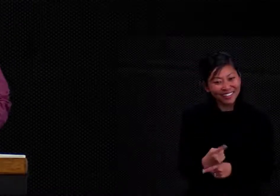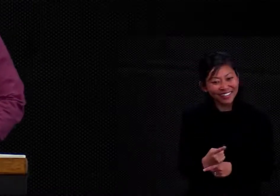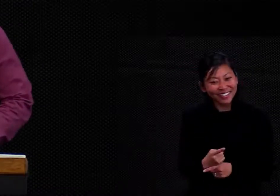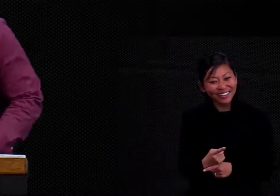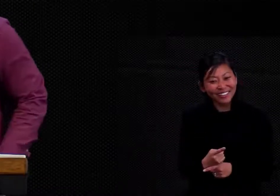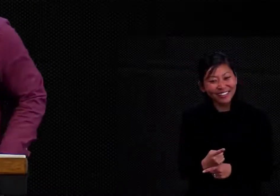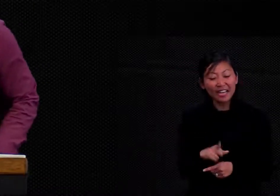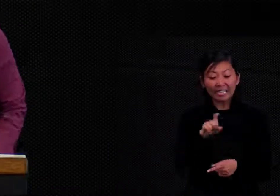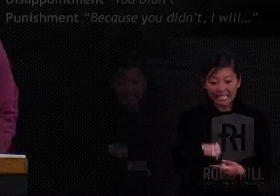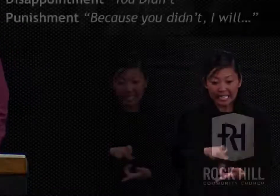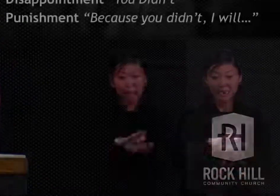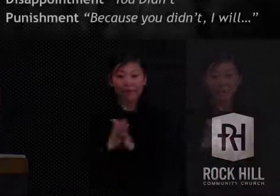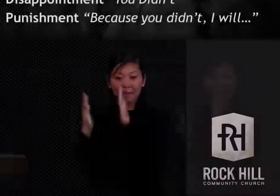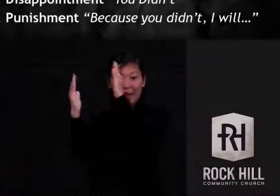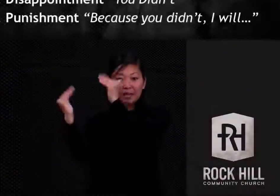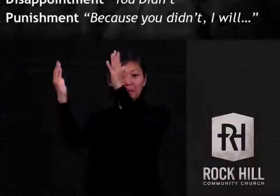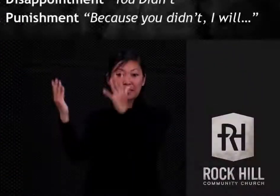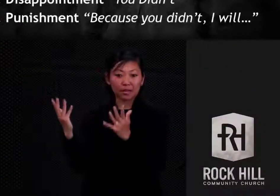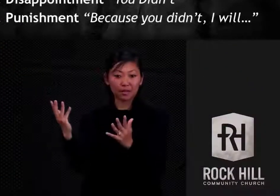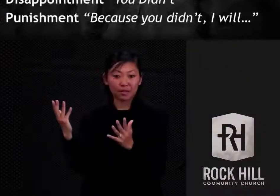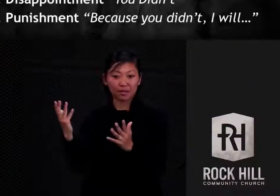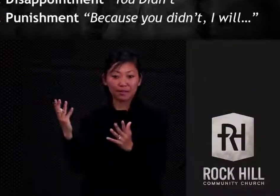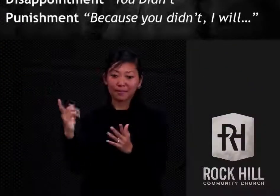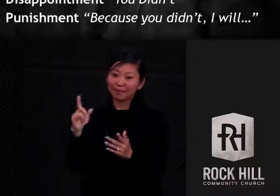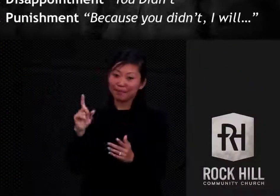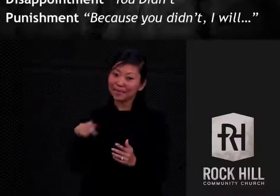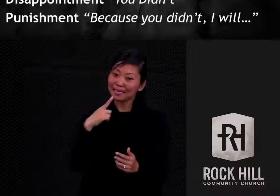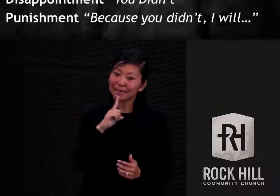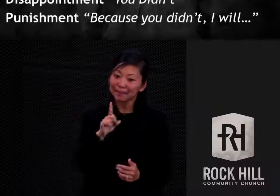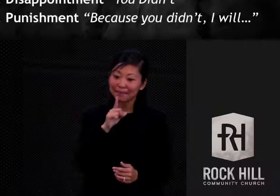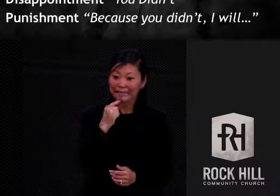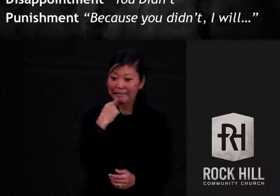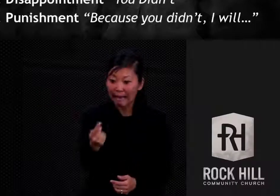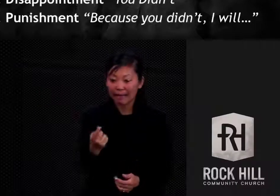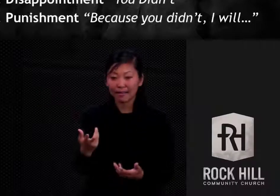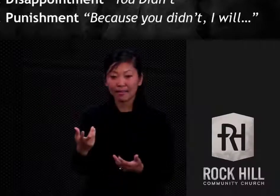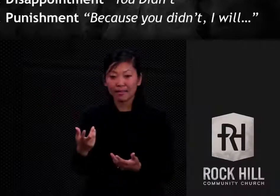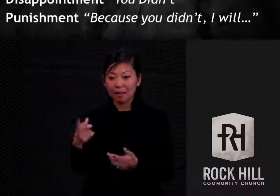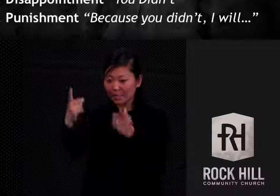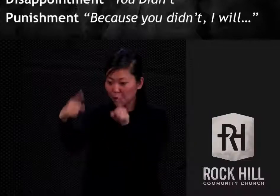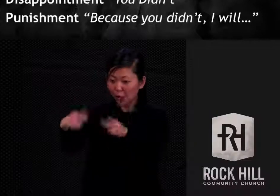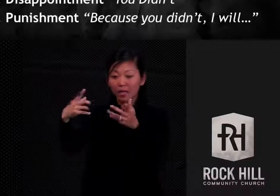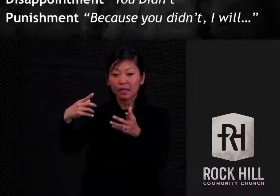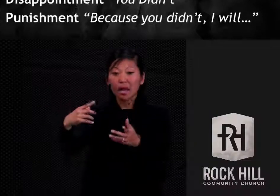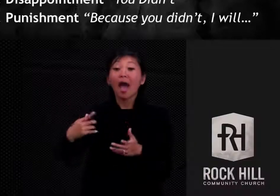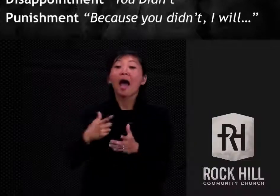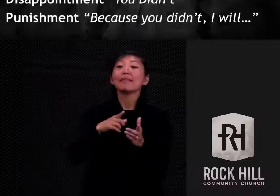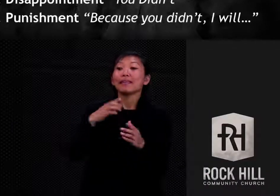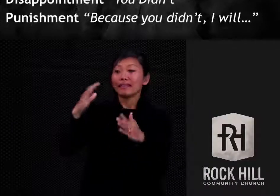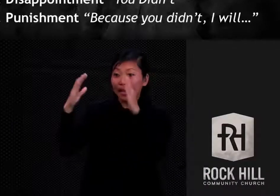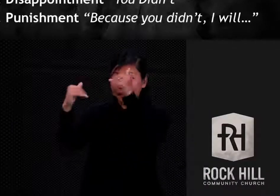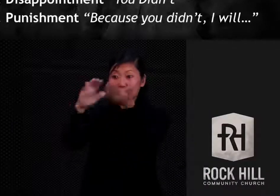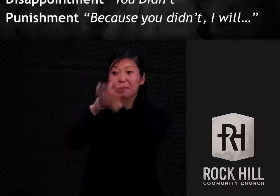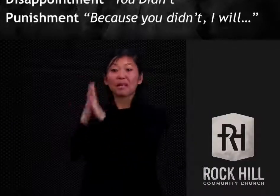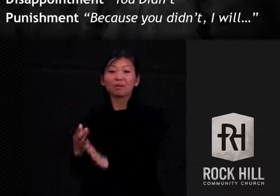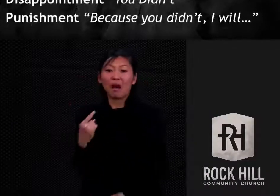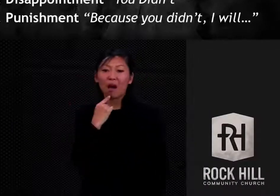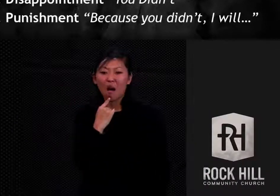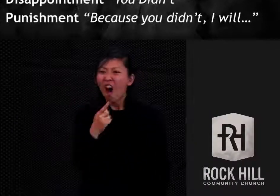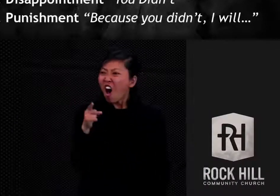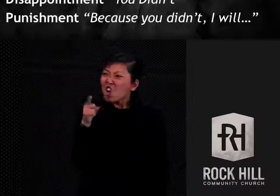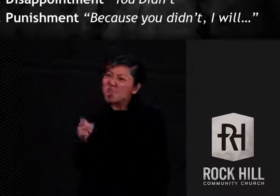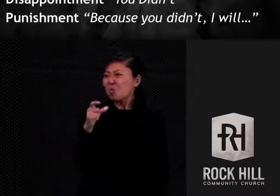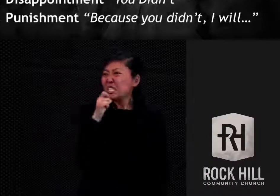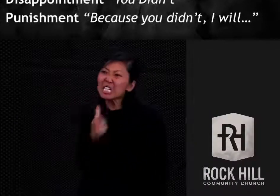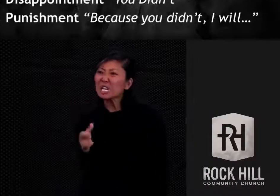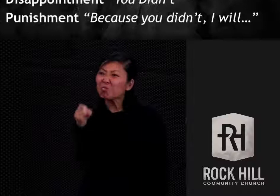an expectation, which then leads to, as we've been seeing in these funny examples, disappointment. You didn't. There's a direct relationship